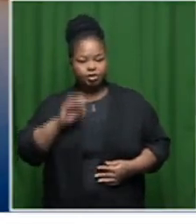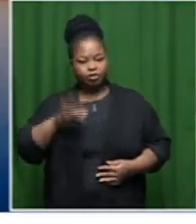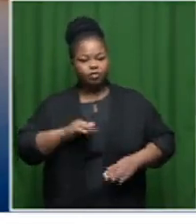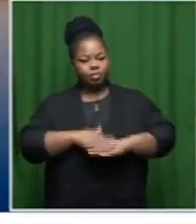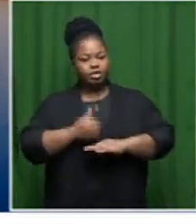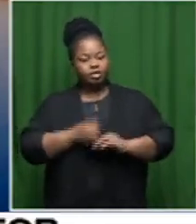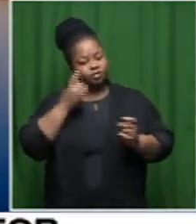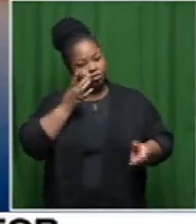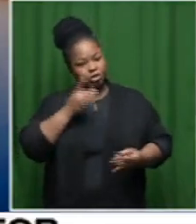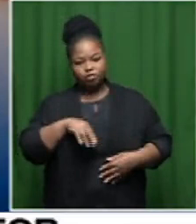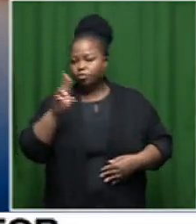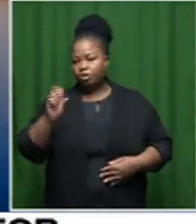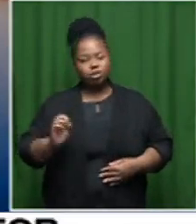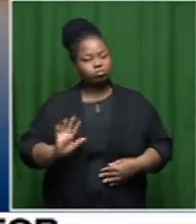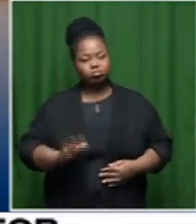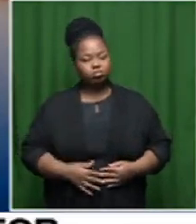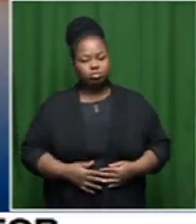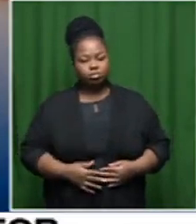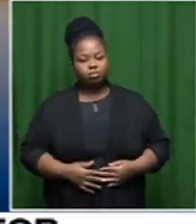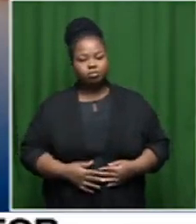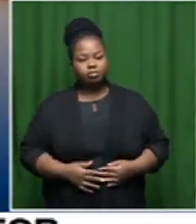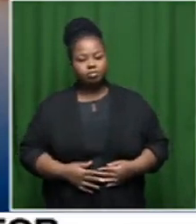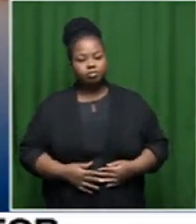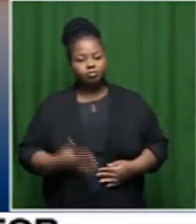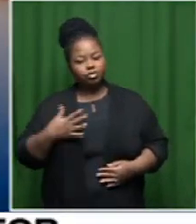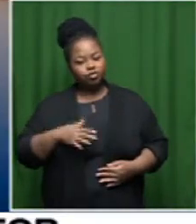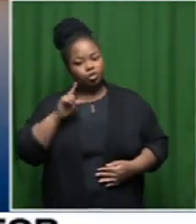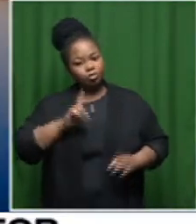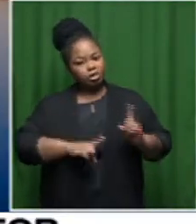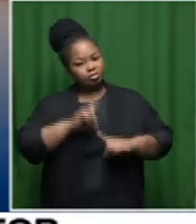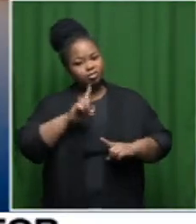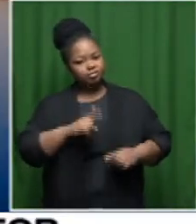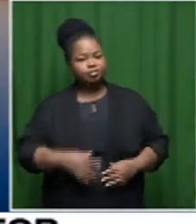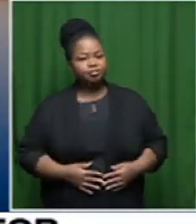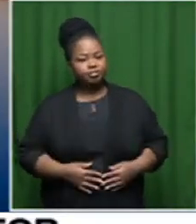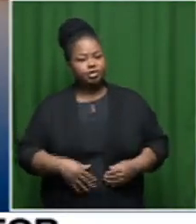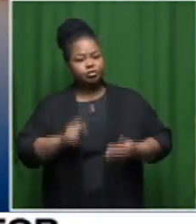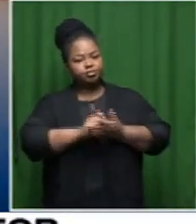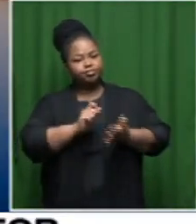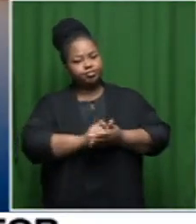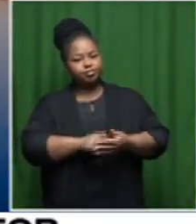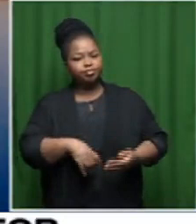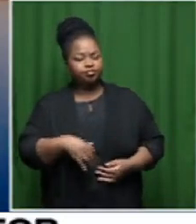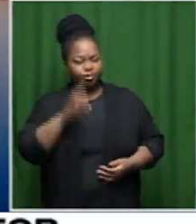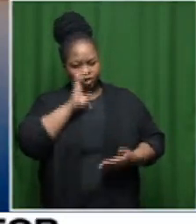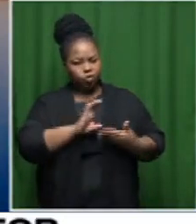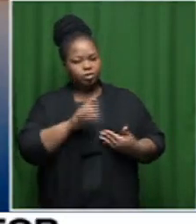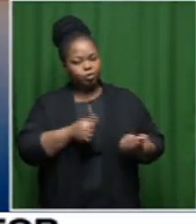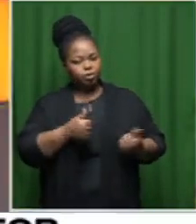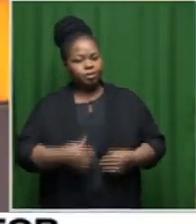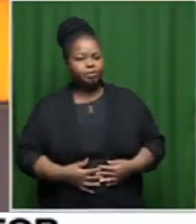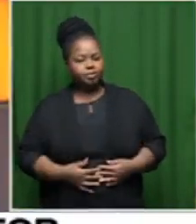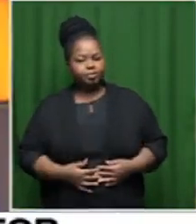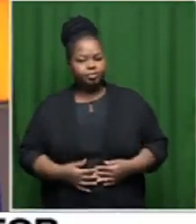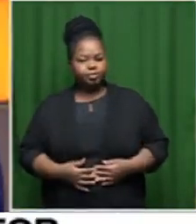African-based information. It's not from the US or anything. If you want to be successful, just take the notes in the course and you'll be good.